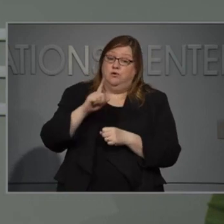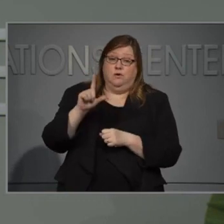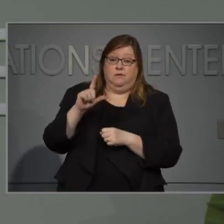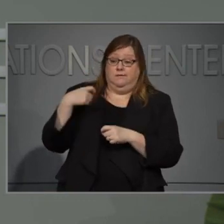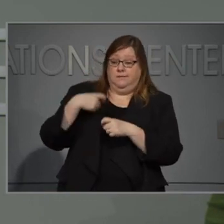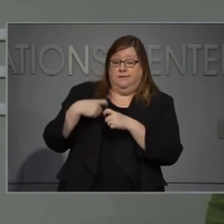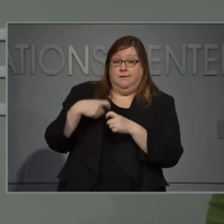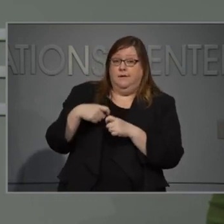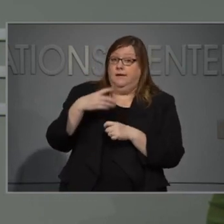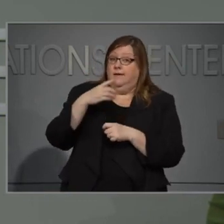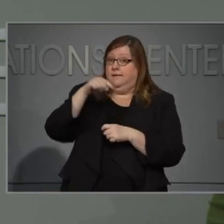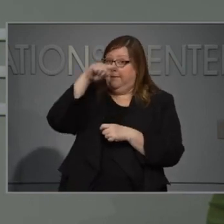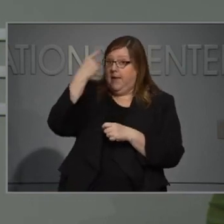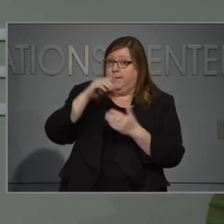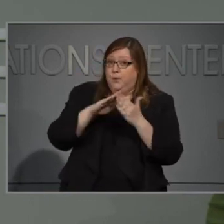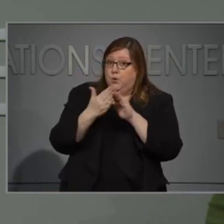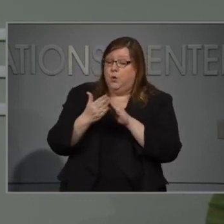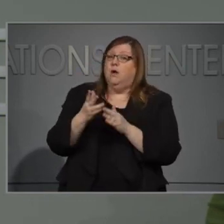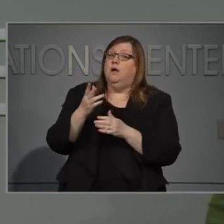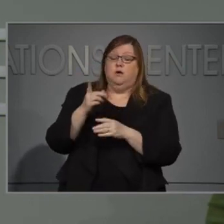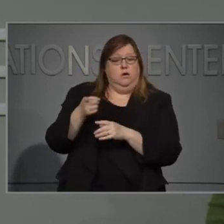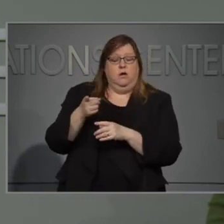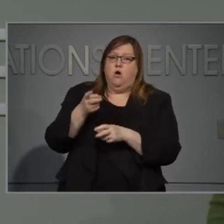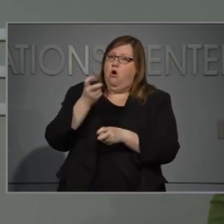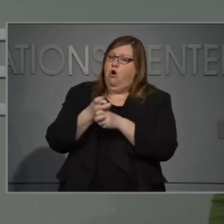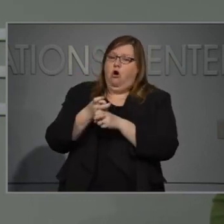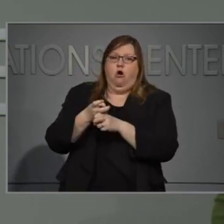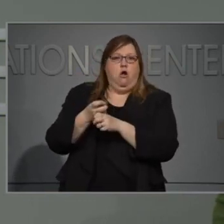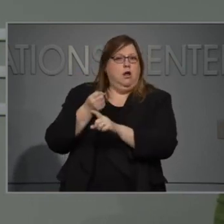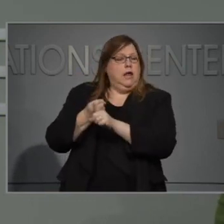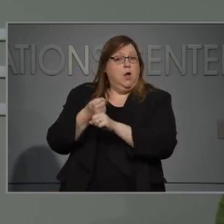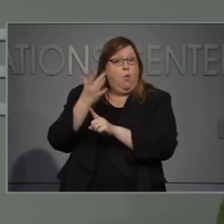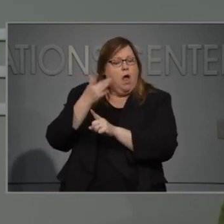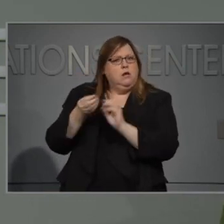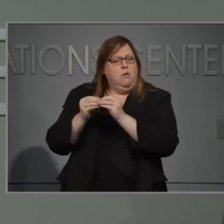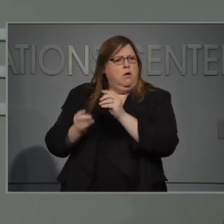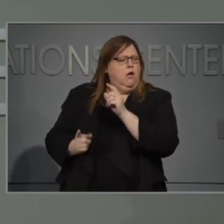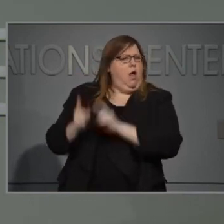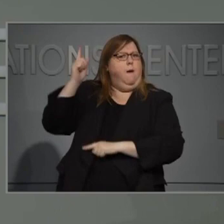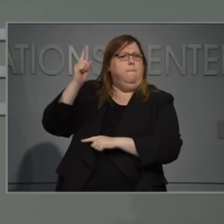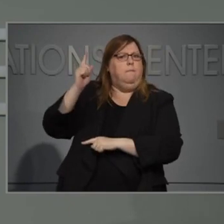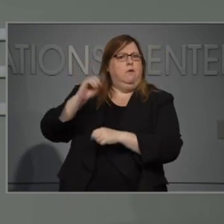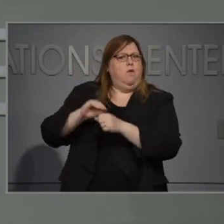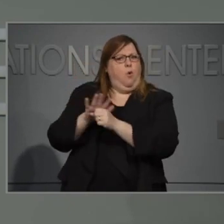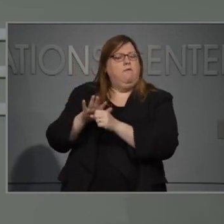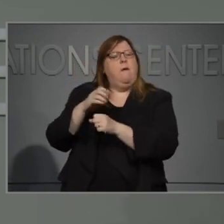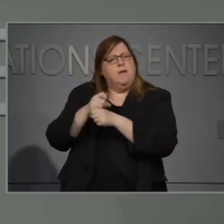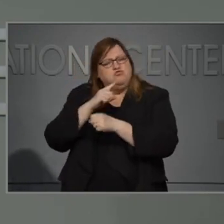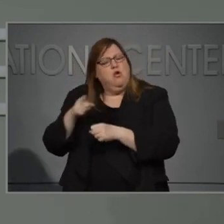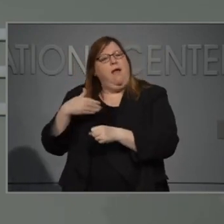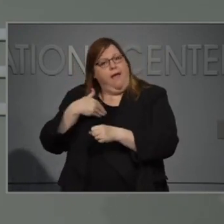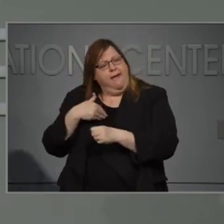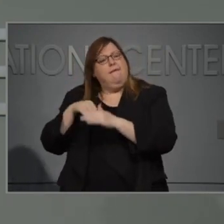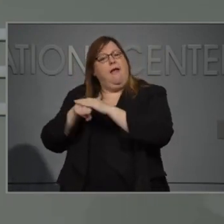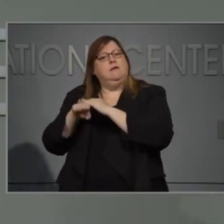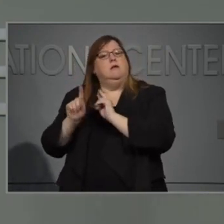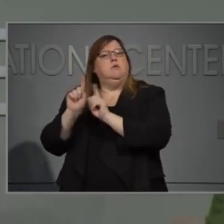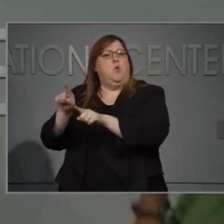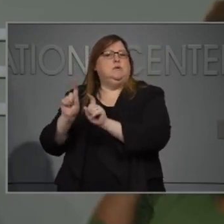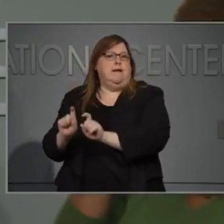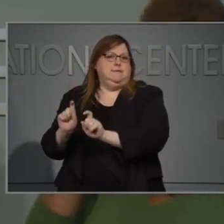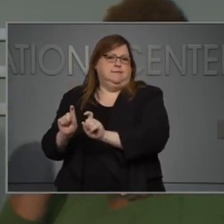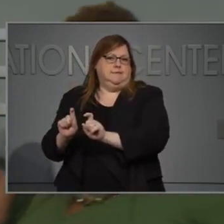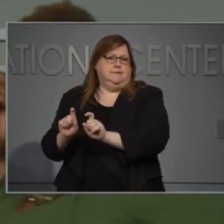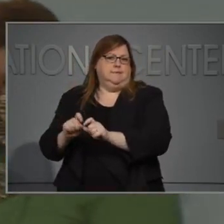Hispanic communities and our African American communities in North Carolina, that they have access to testing. All right.